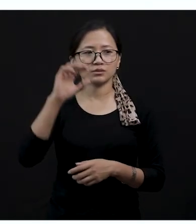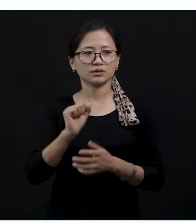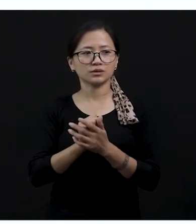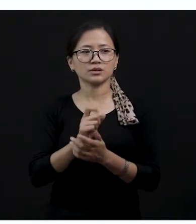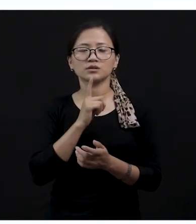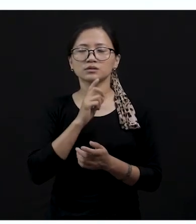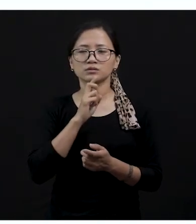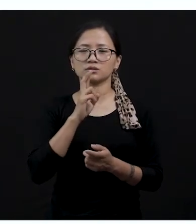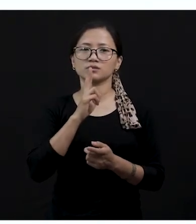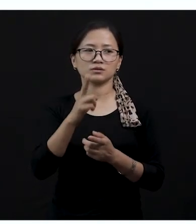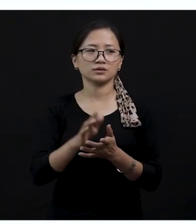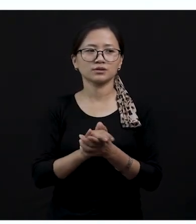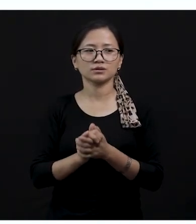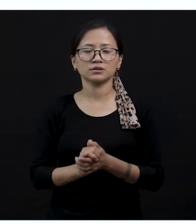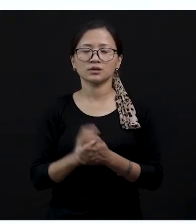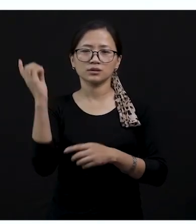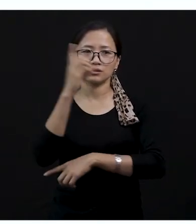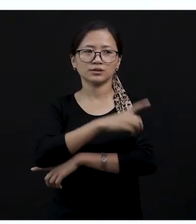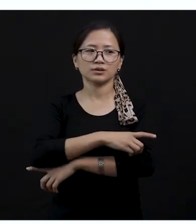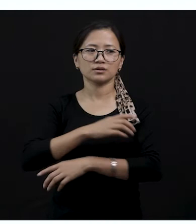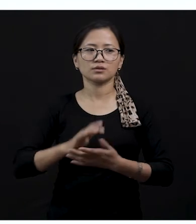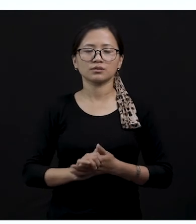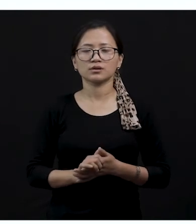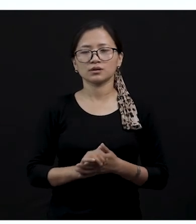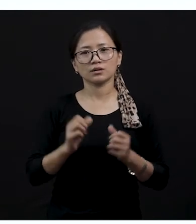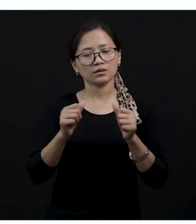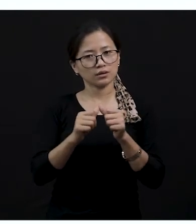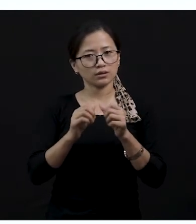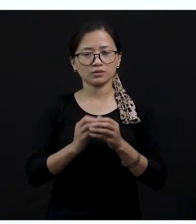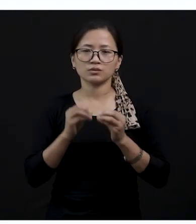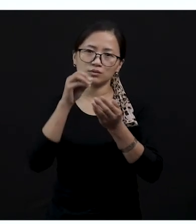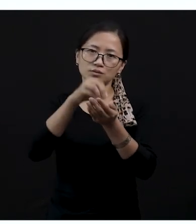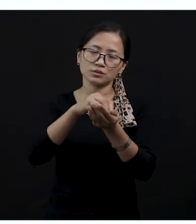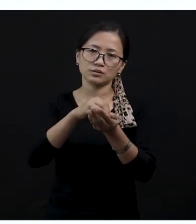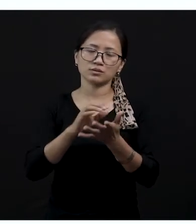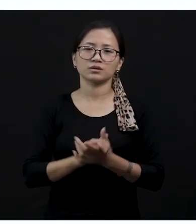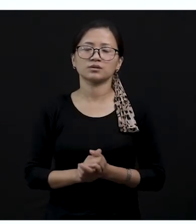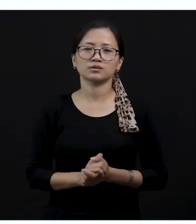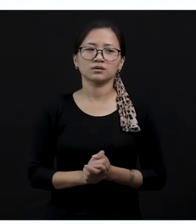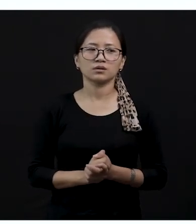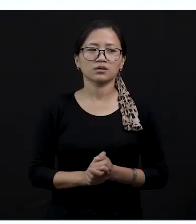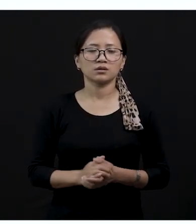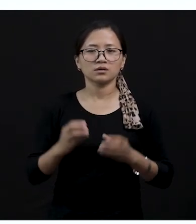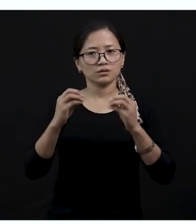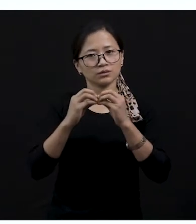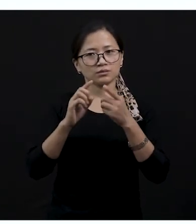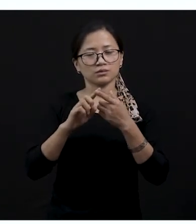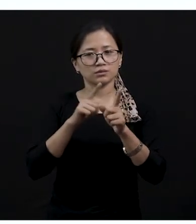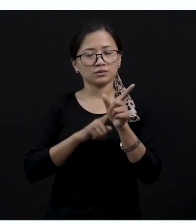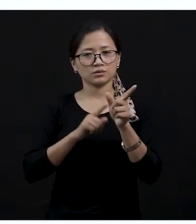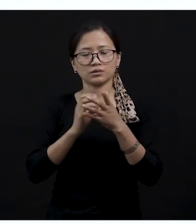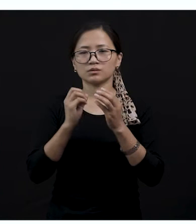rhyme with say and say rhyme with they, we will give them all as A, okay? We will indicate them as A. Now next